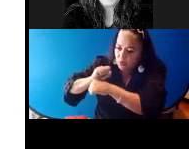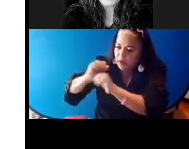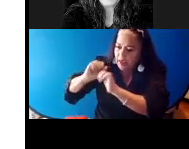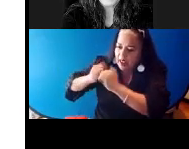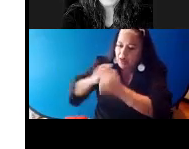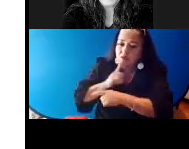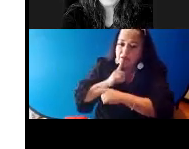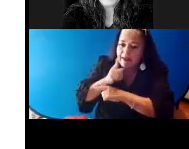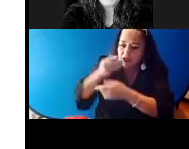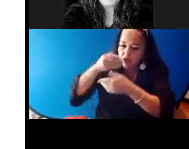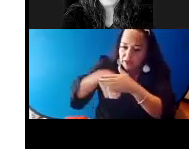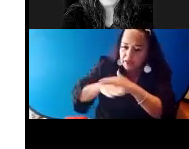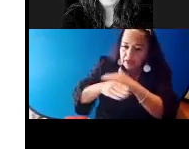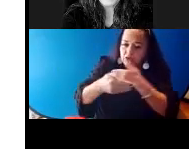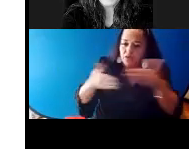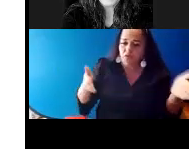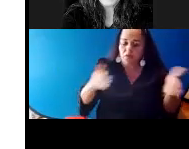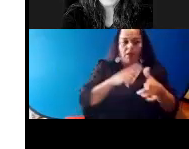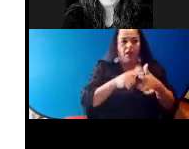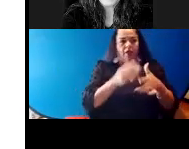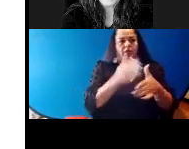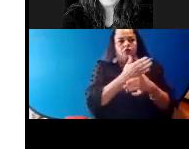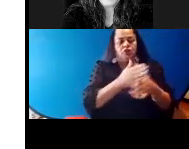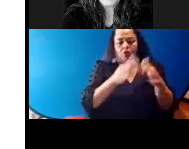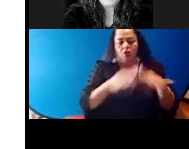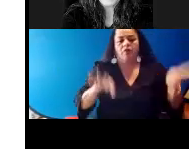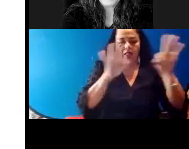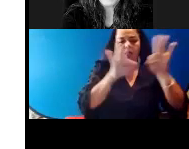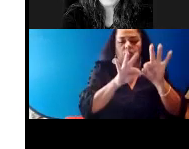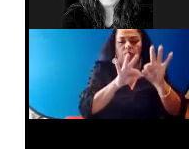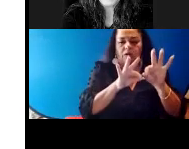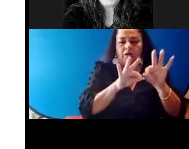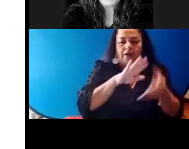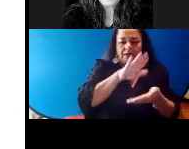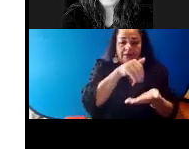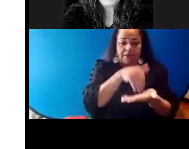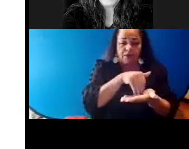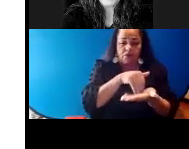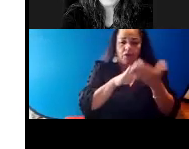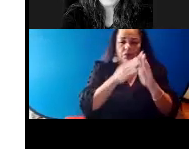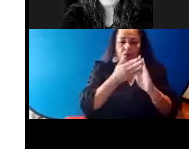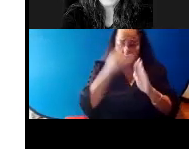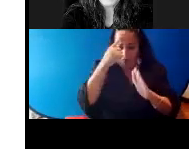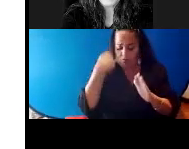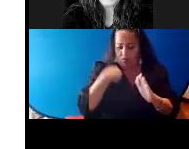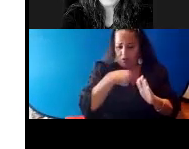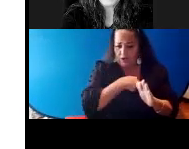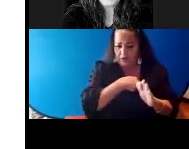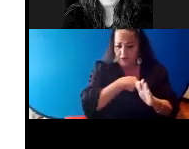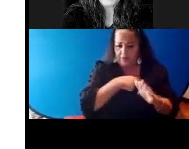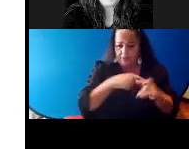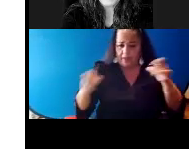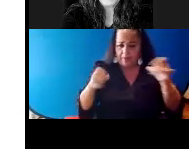in a room, have some shared values, build trust with one another? Centering community. So for us, a massive value of